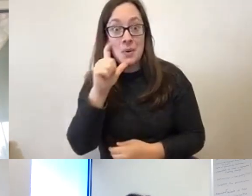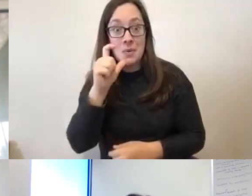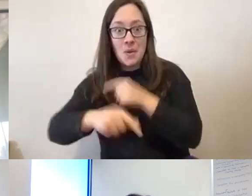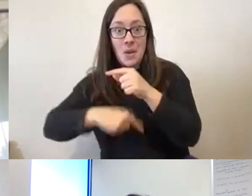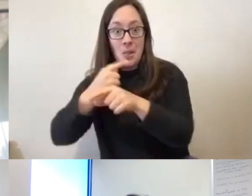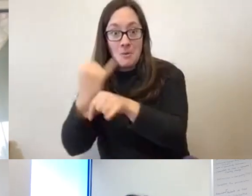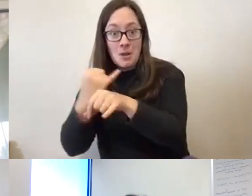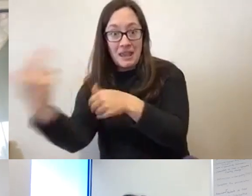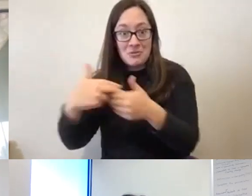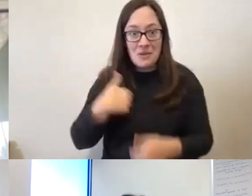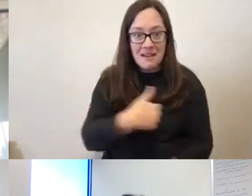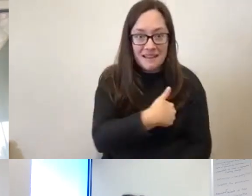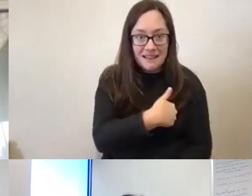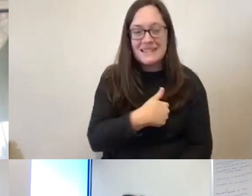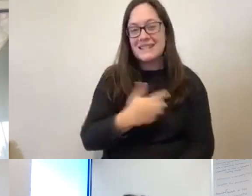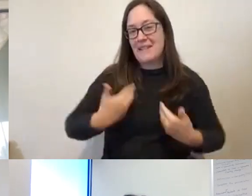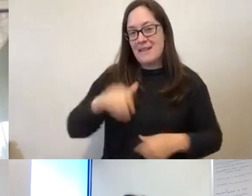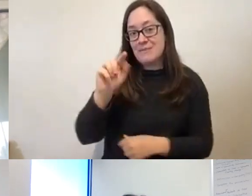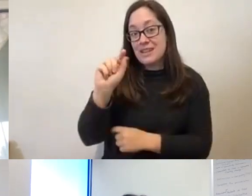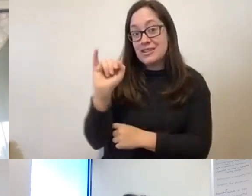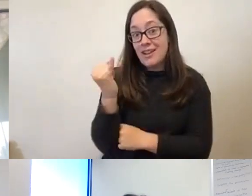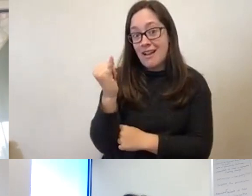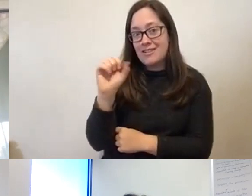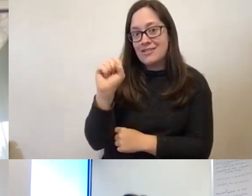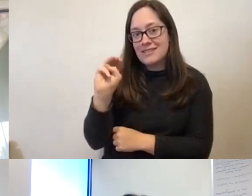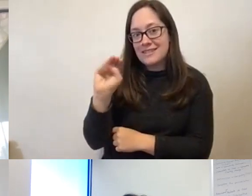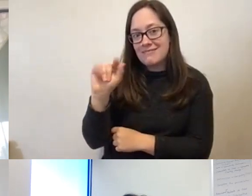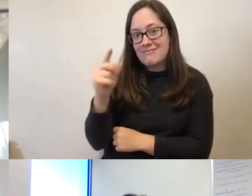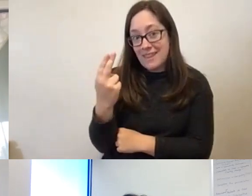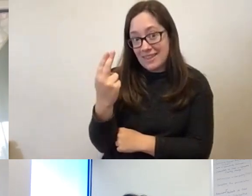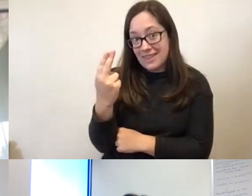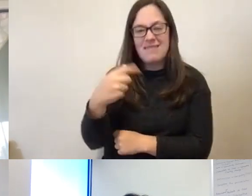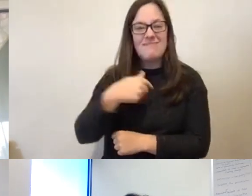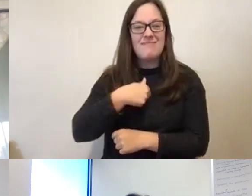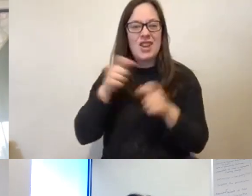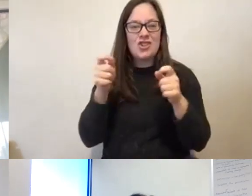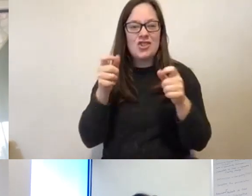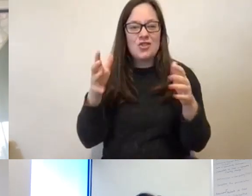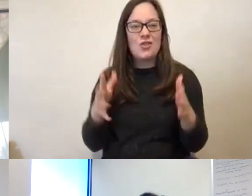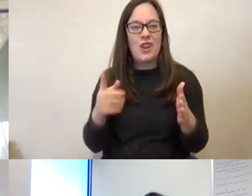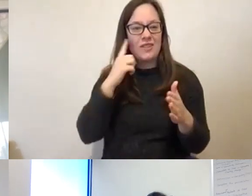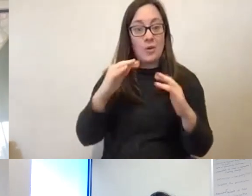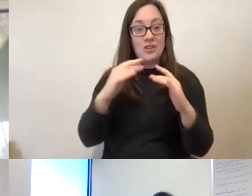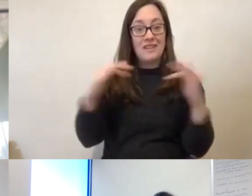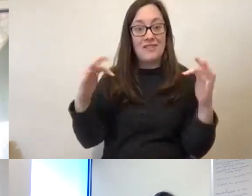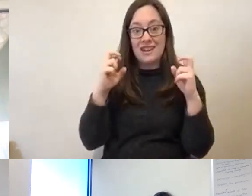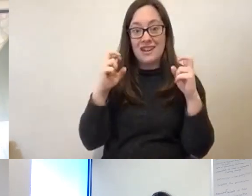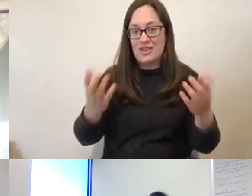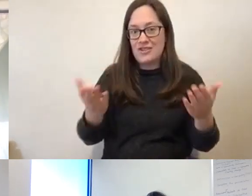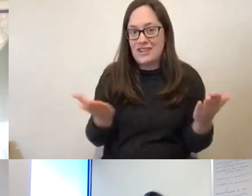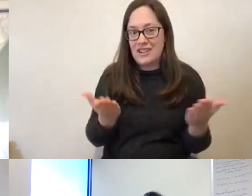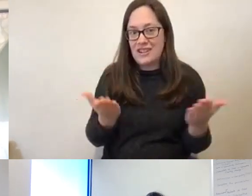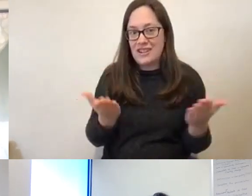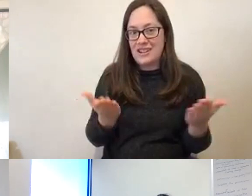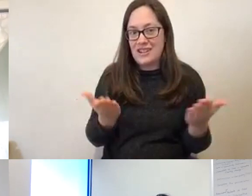campuses. My name is Taj Smith, and I serve as the Director of Diversity Education at RIT in the